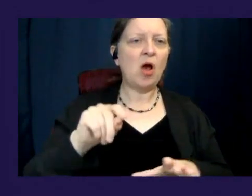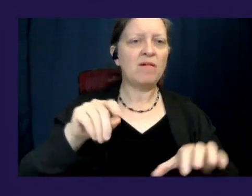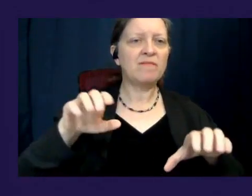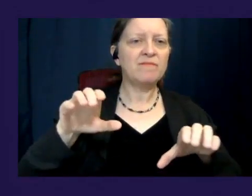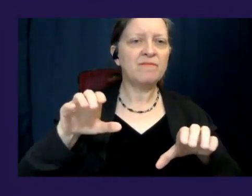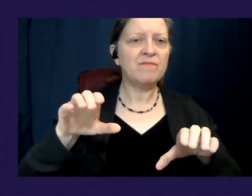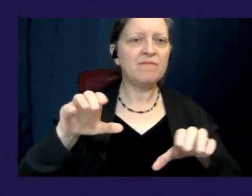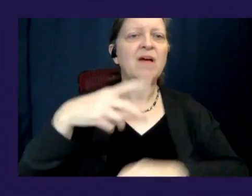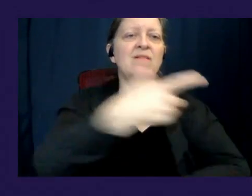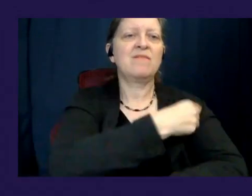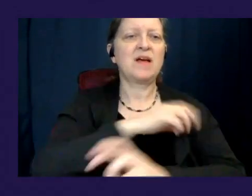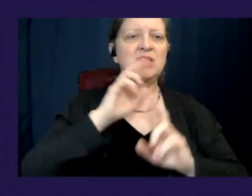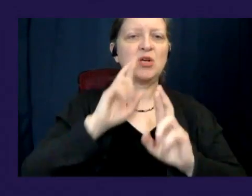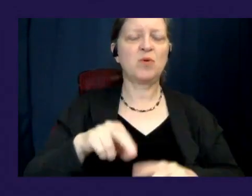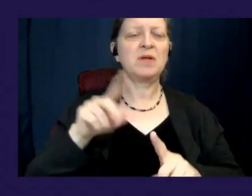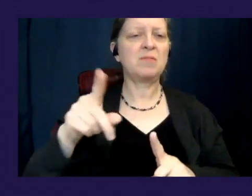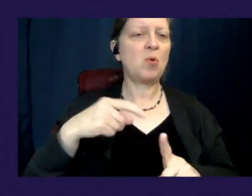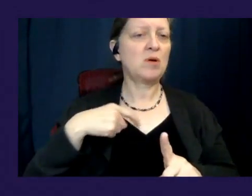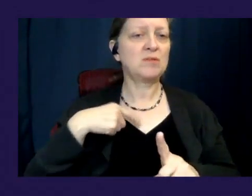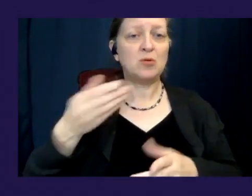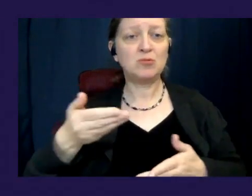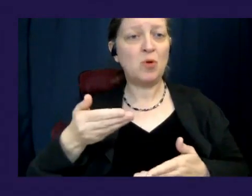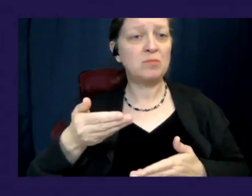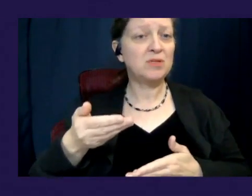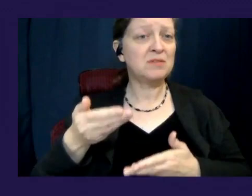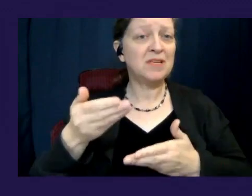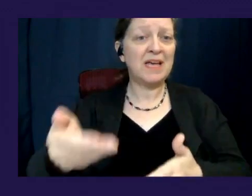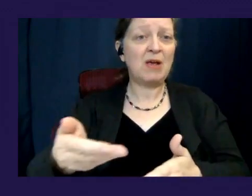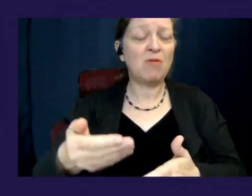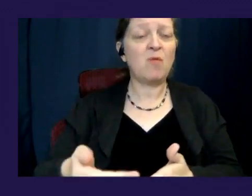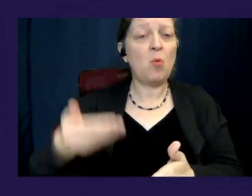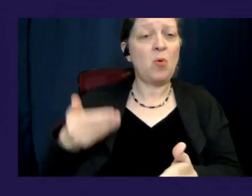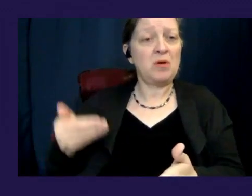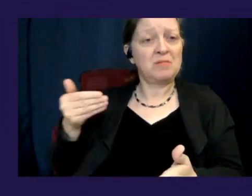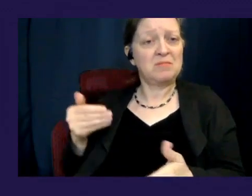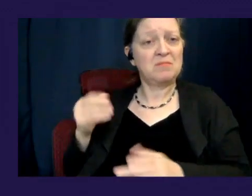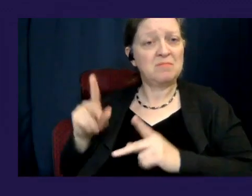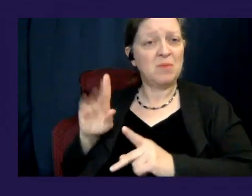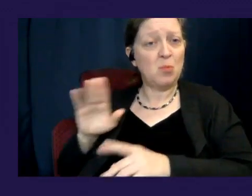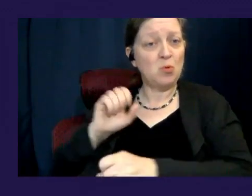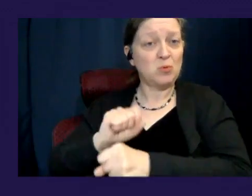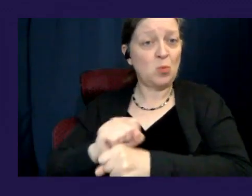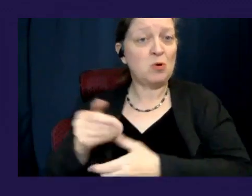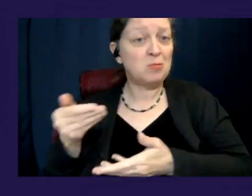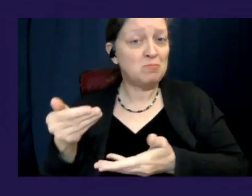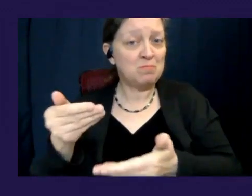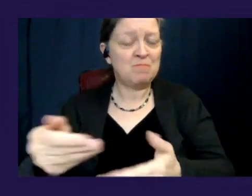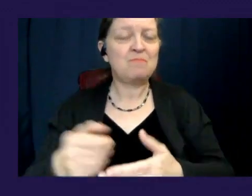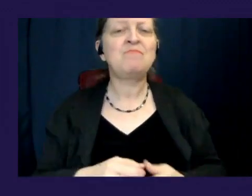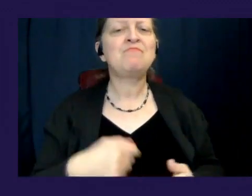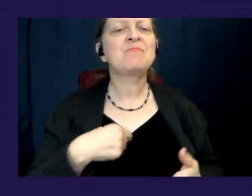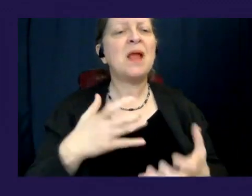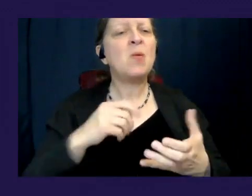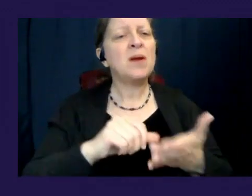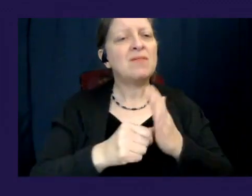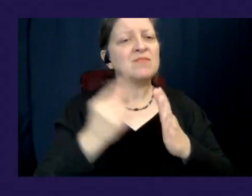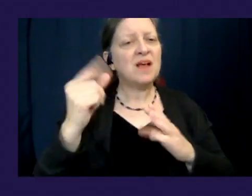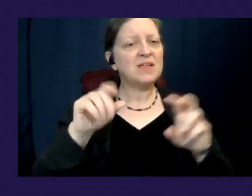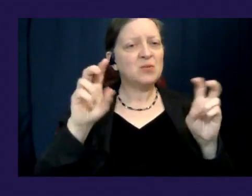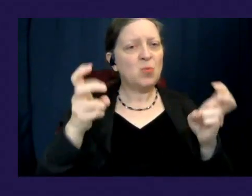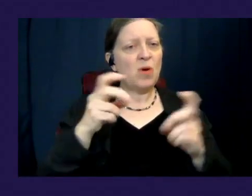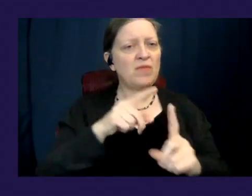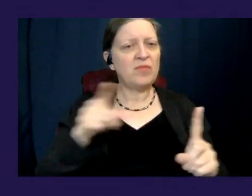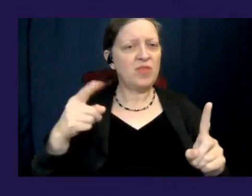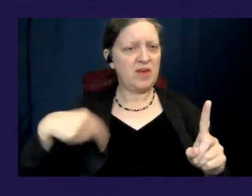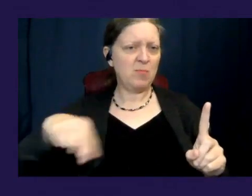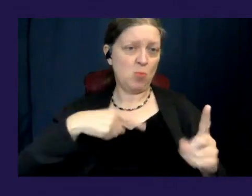I'm just carrying their work forward. And first, I'll just reiterate a theme we've talked about a number of times this morning, that understanding really